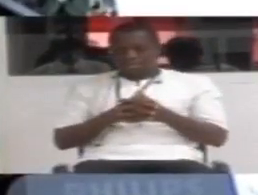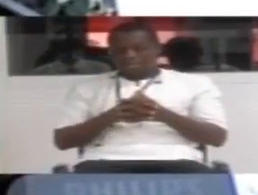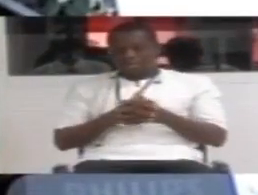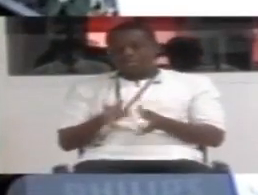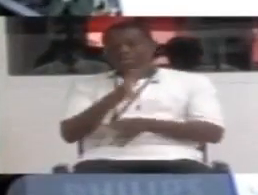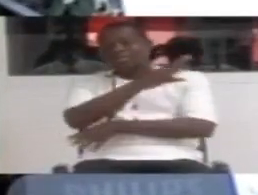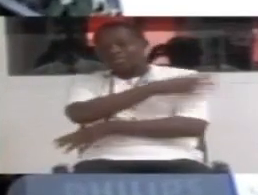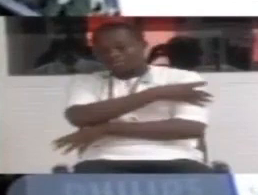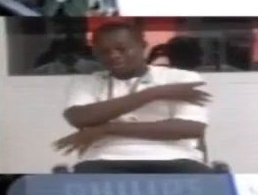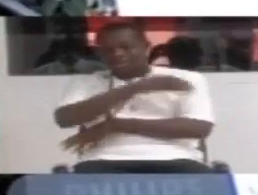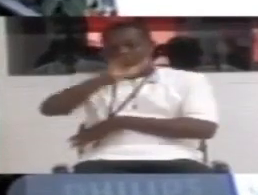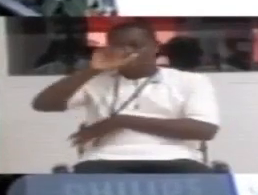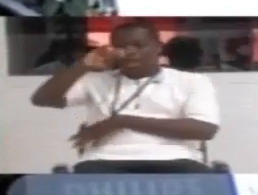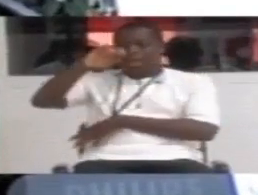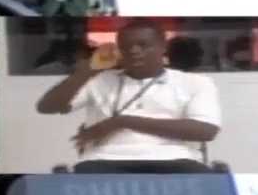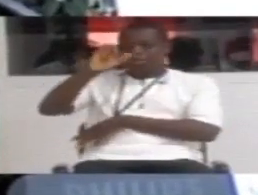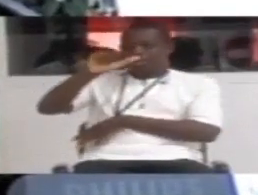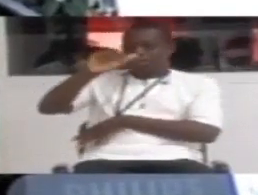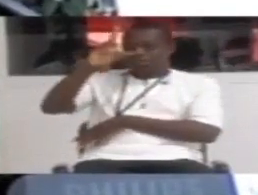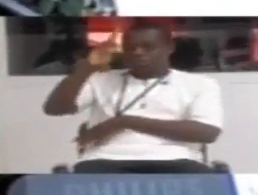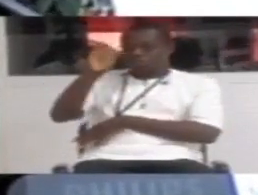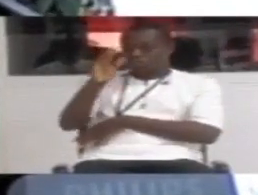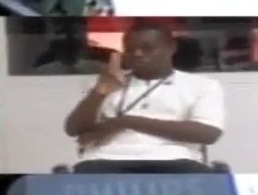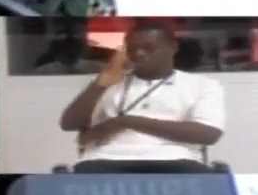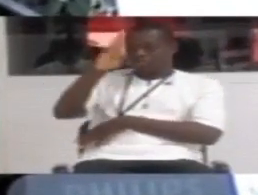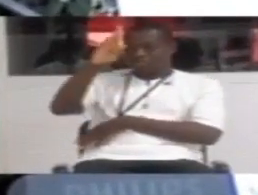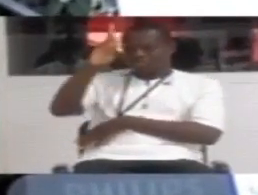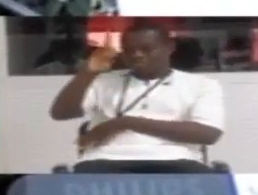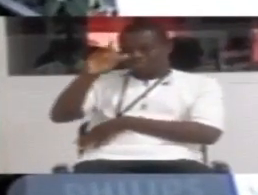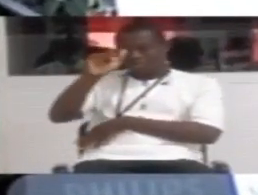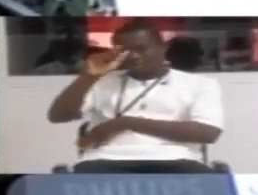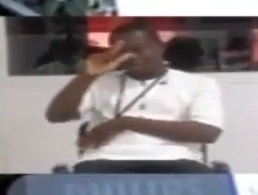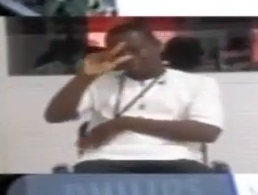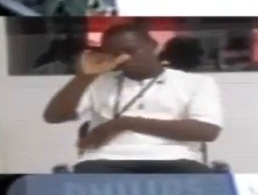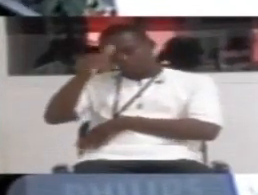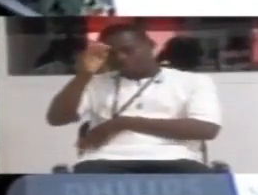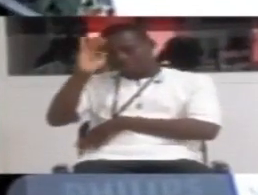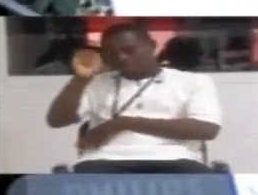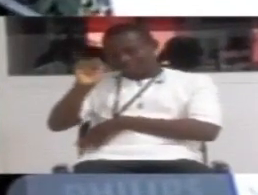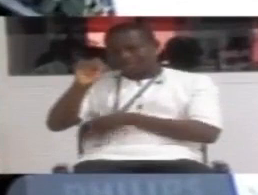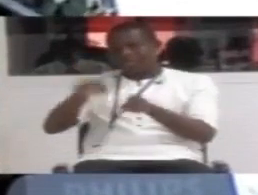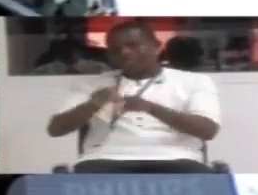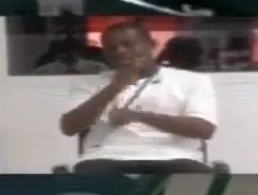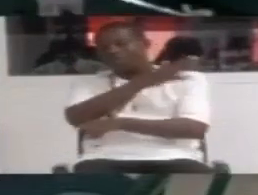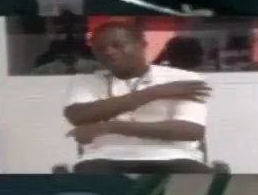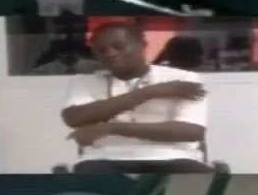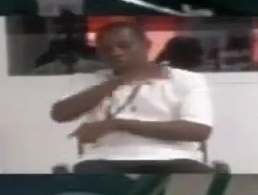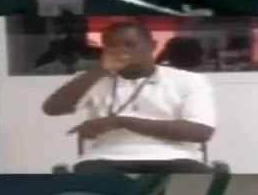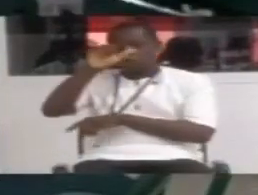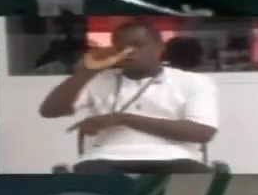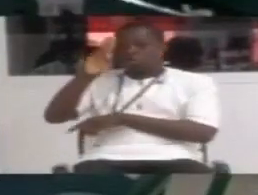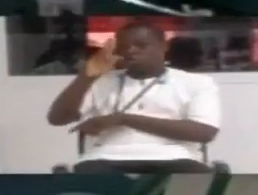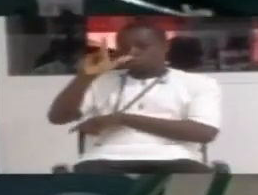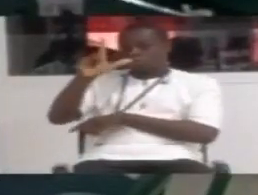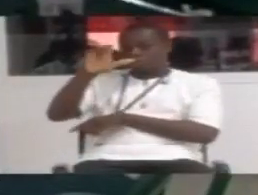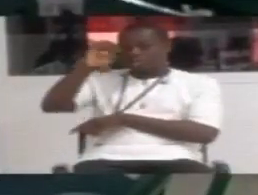Sergeant Amadou Badji. Staff Sergeant Amadou Badji. Staff Sergeant Sol Sambu. Staff Sergeant